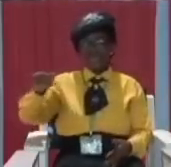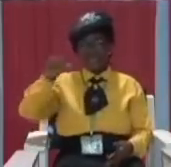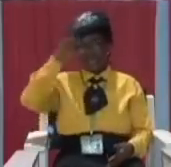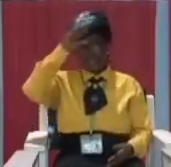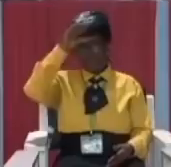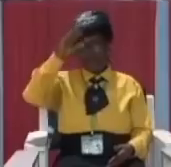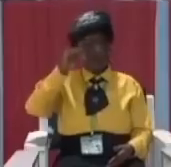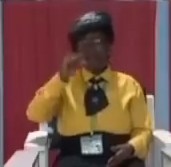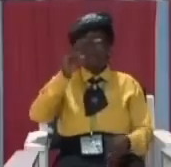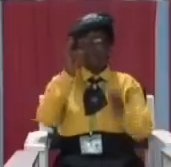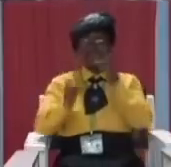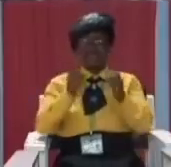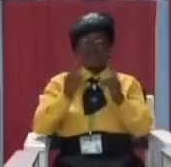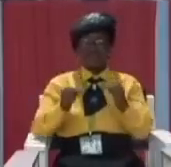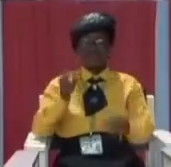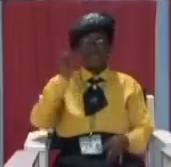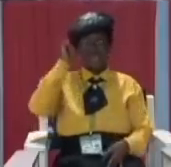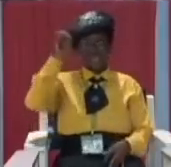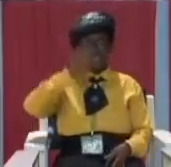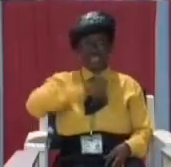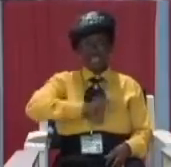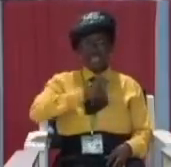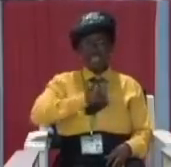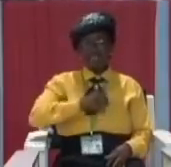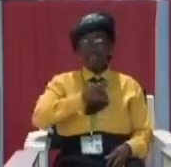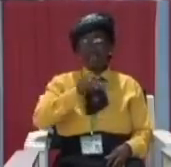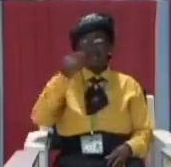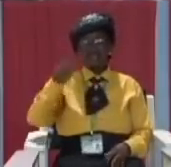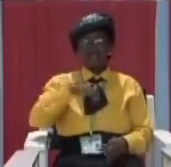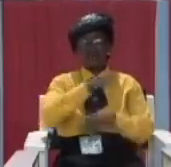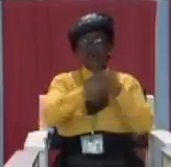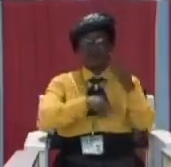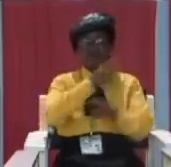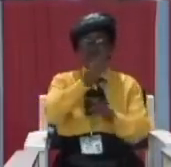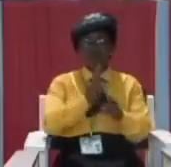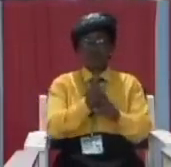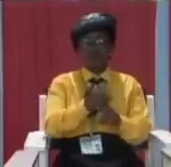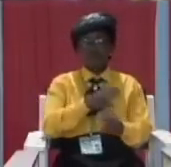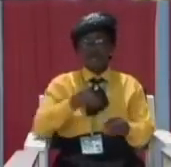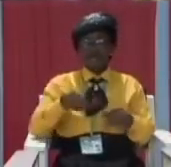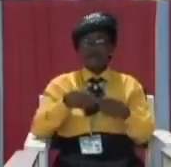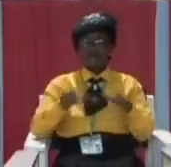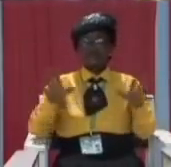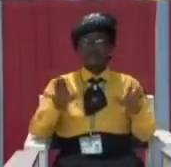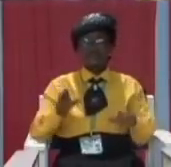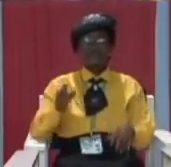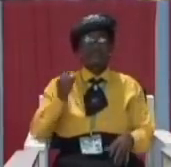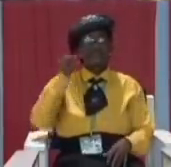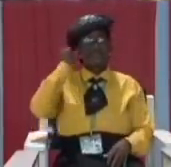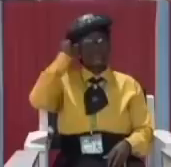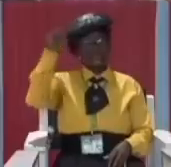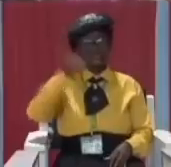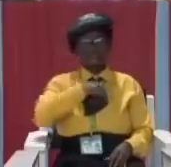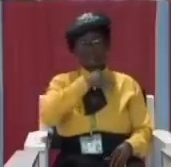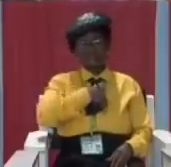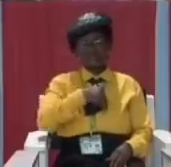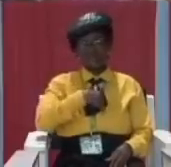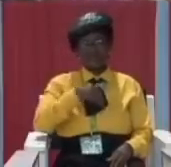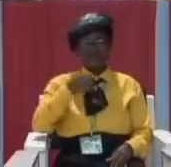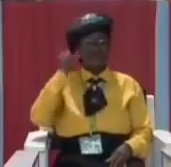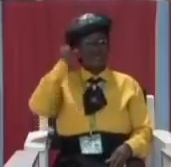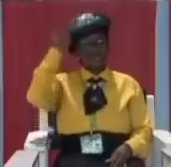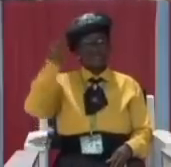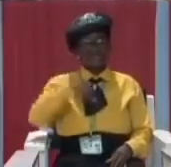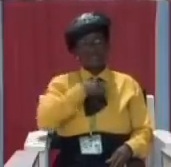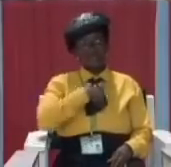if he gains the whole world and loses his soul? His soul is